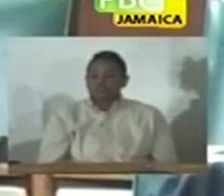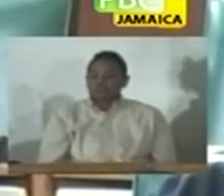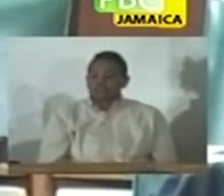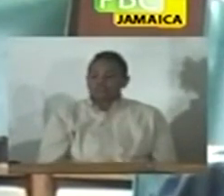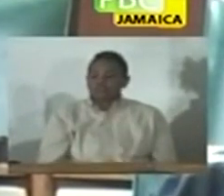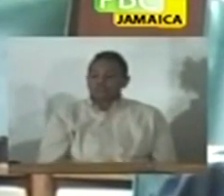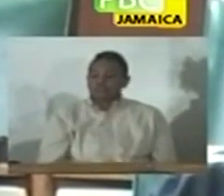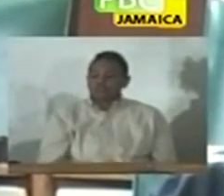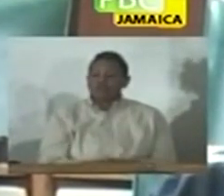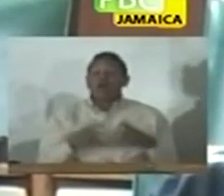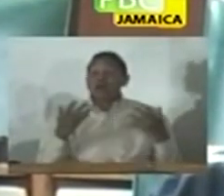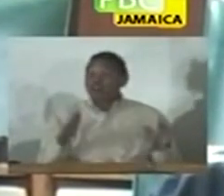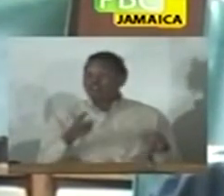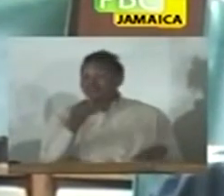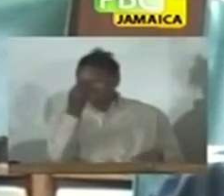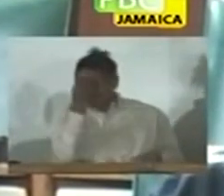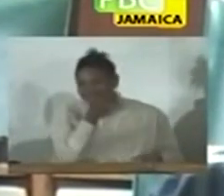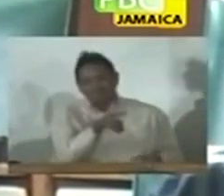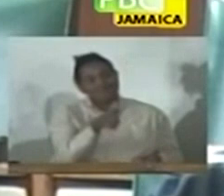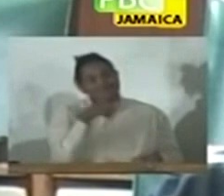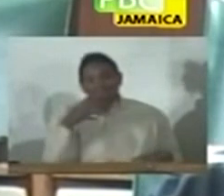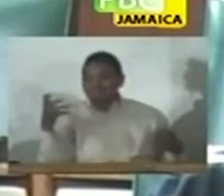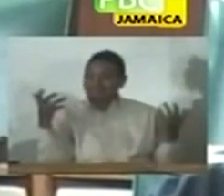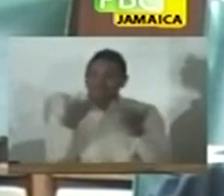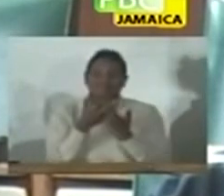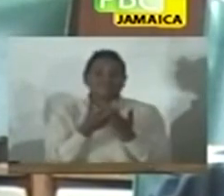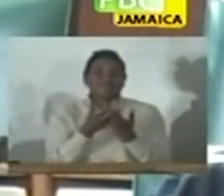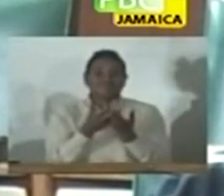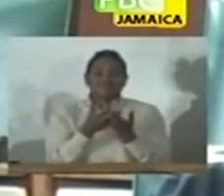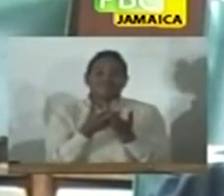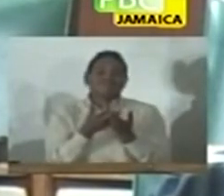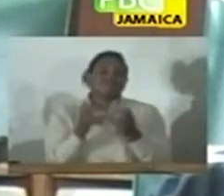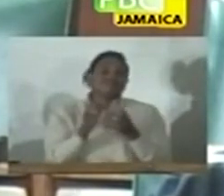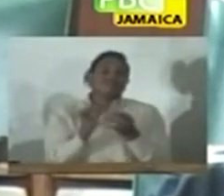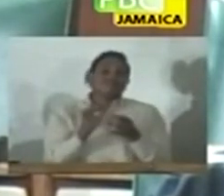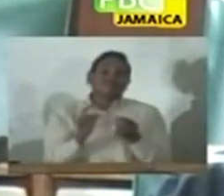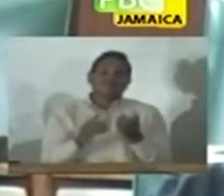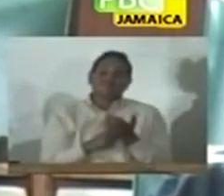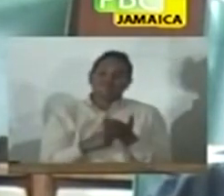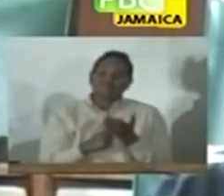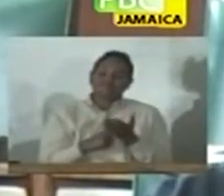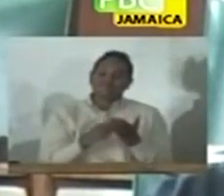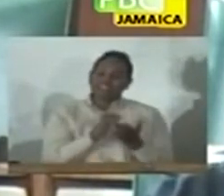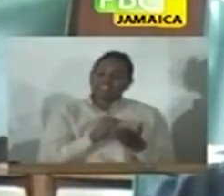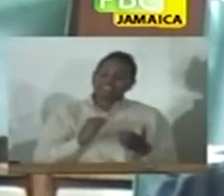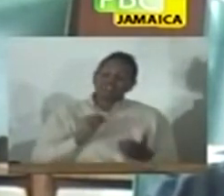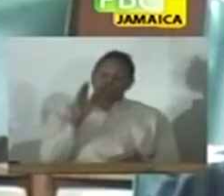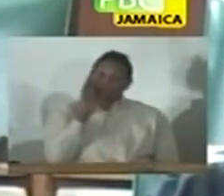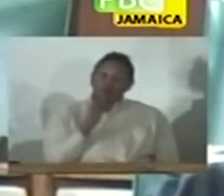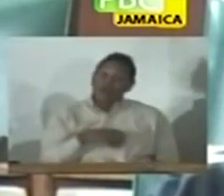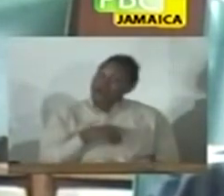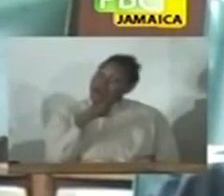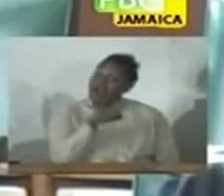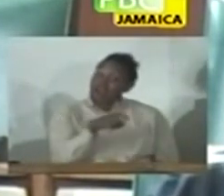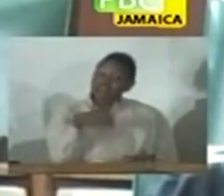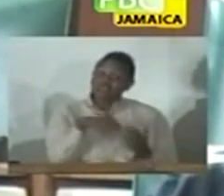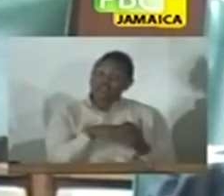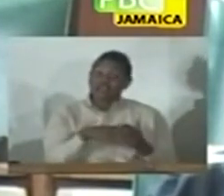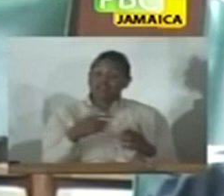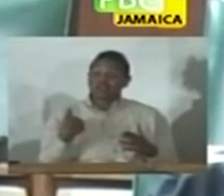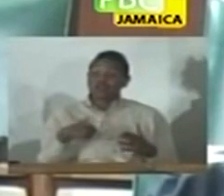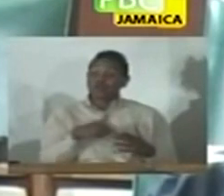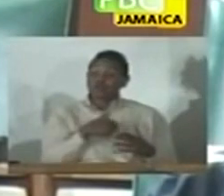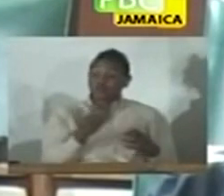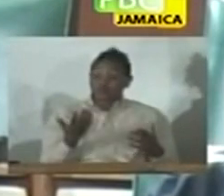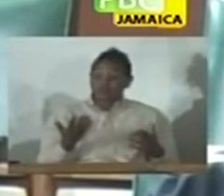ruled on the irrelevance of the kind of presentation that Senator Brown is making? I'll ask again that we